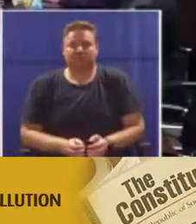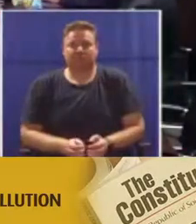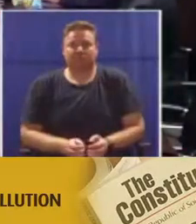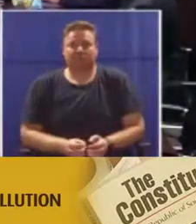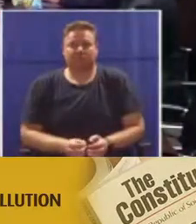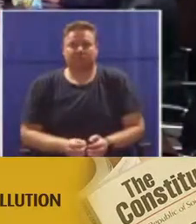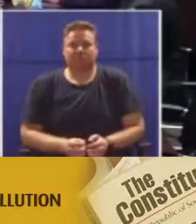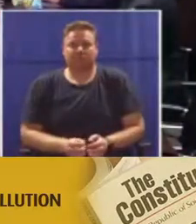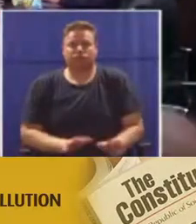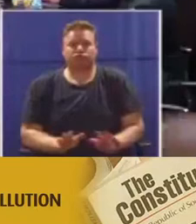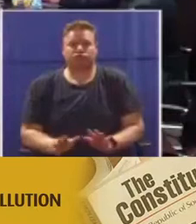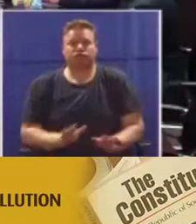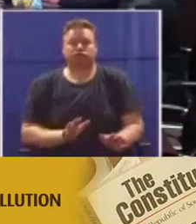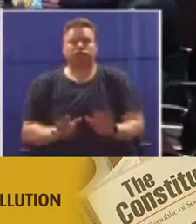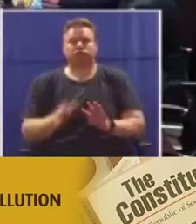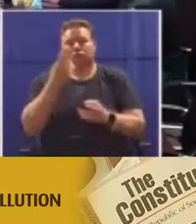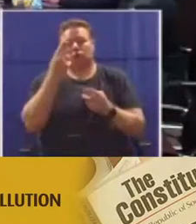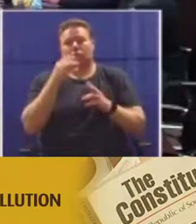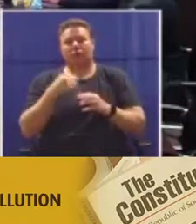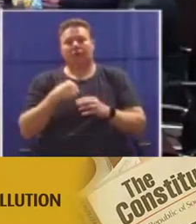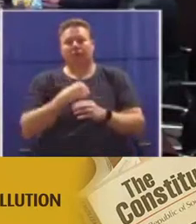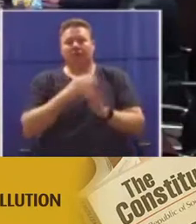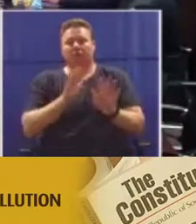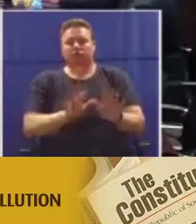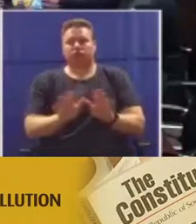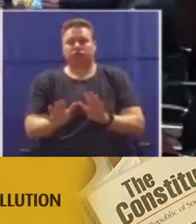Order, honourable members.